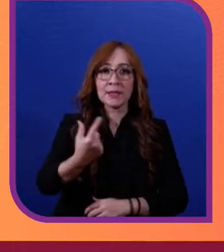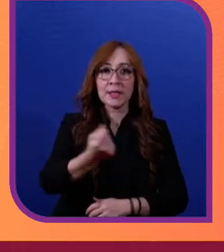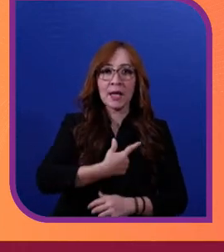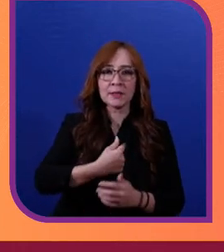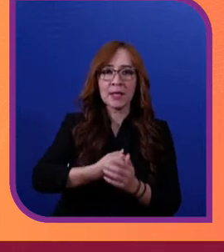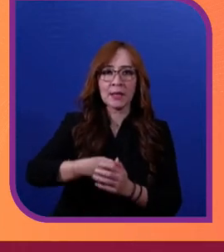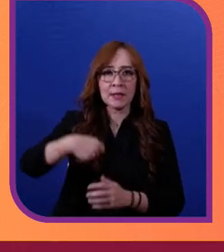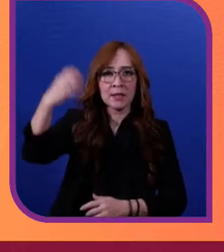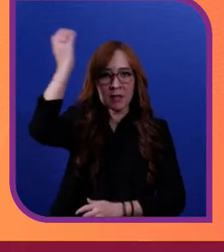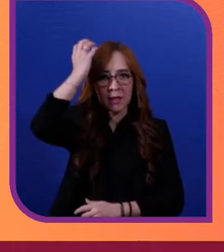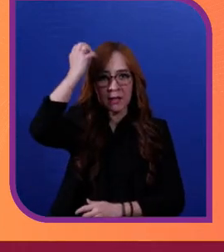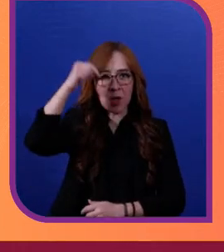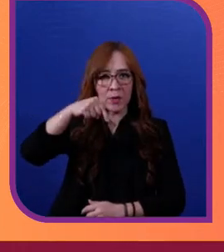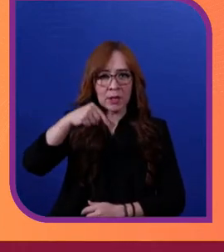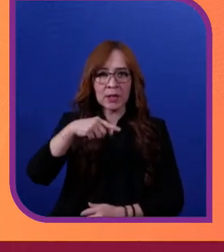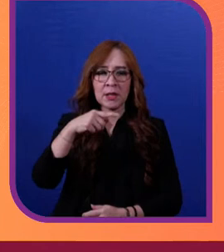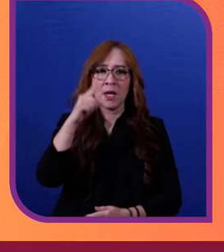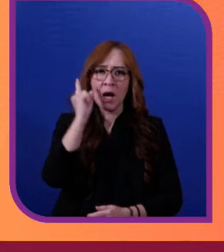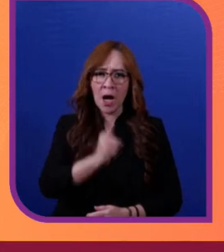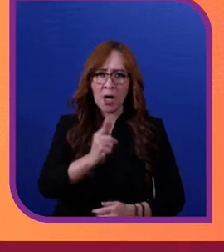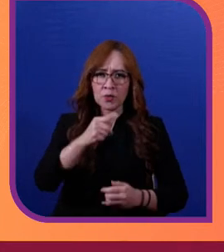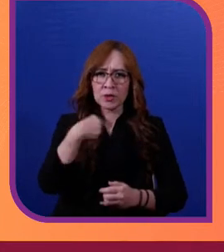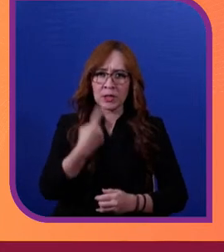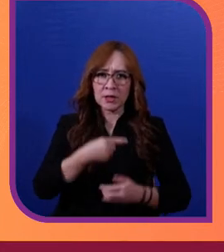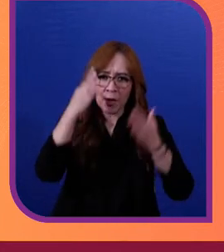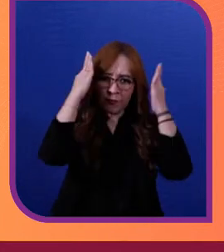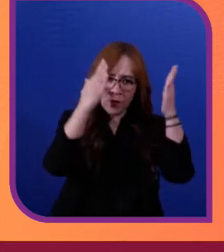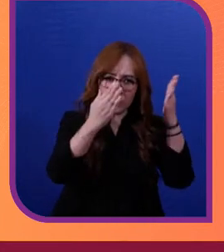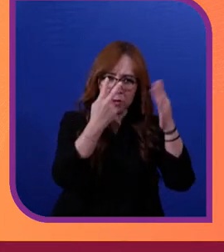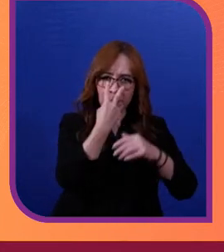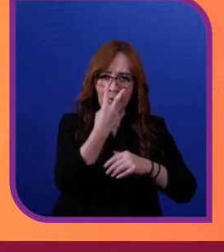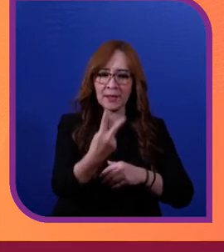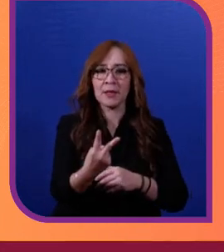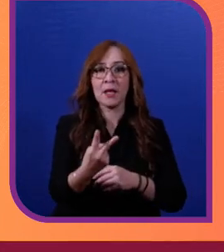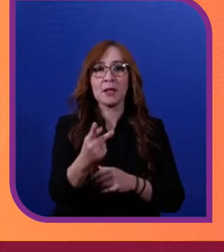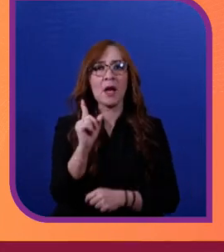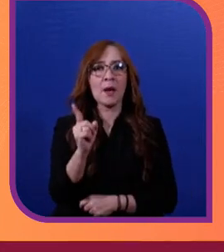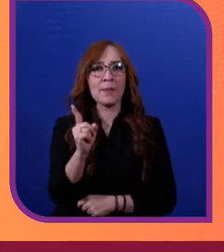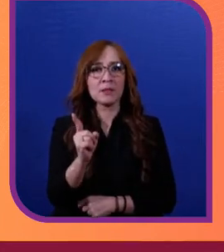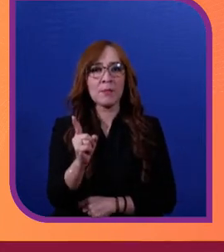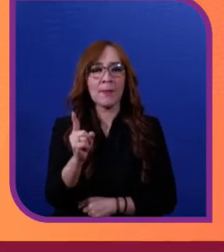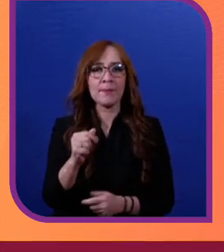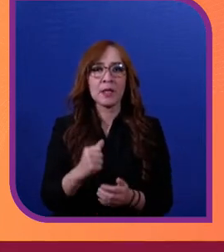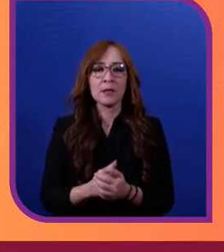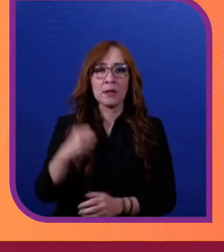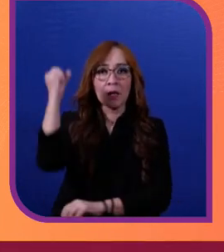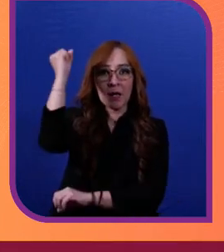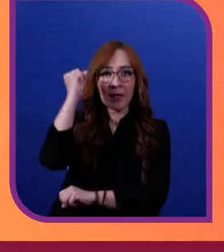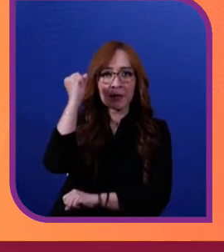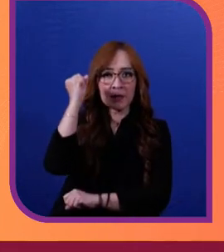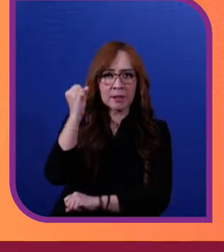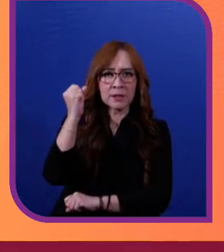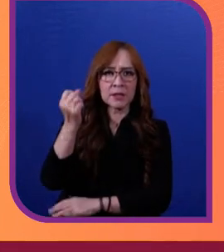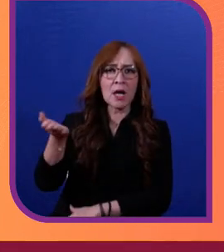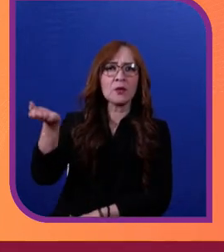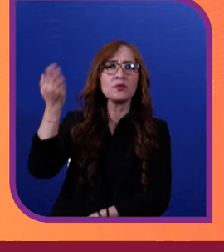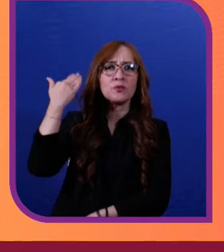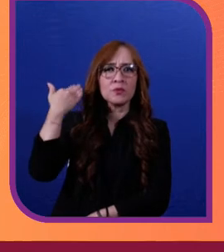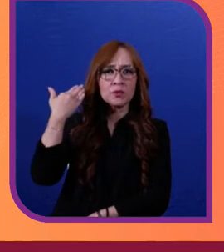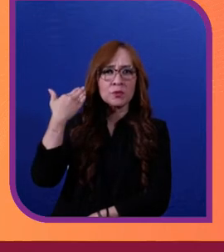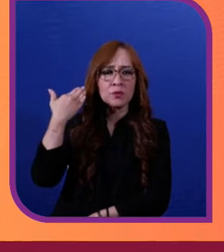other forms of energy Arnold financial world and especially much flexible approach towards